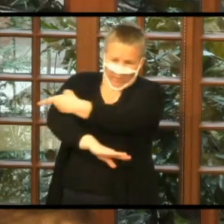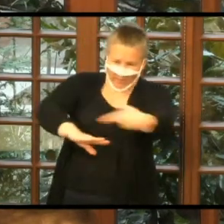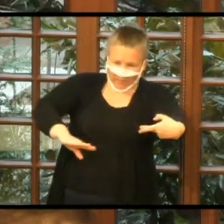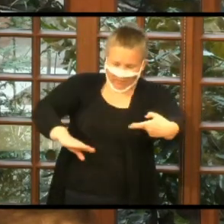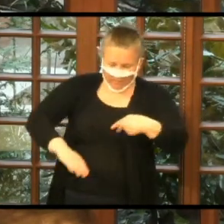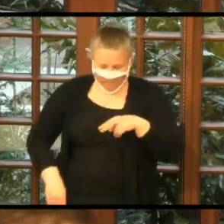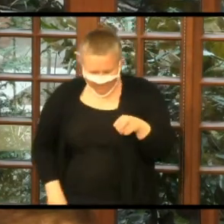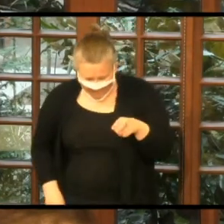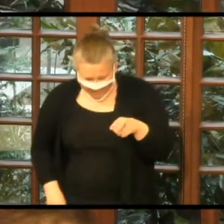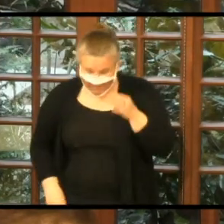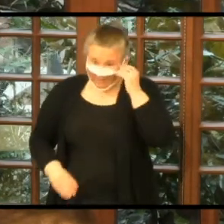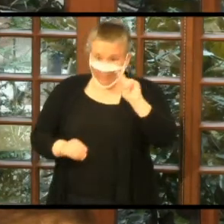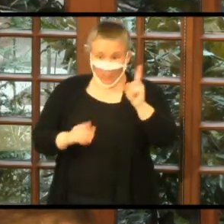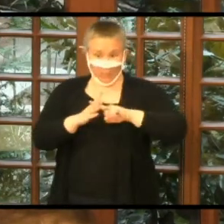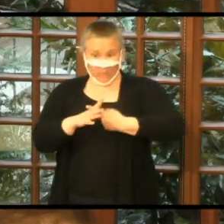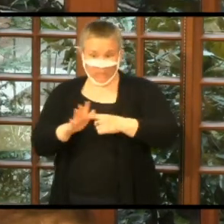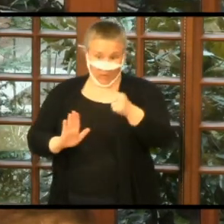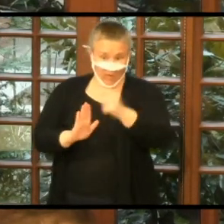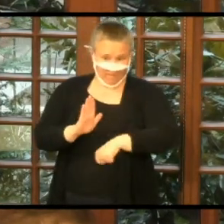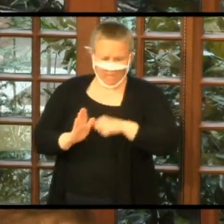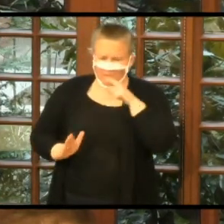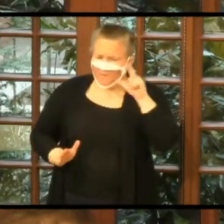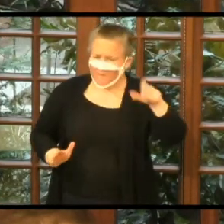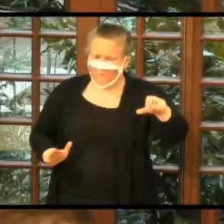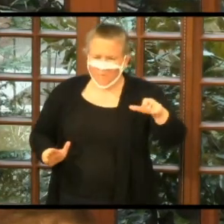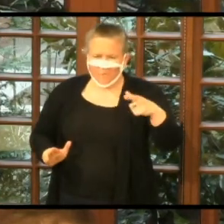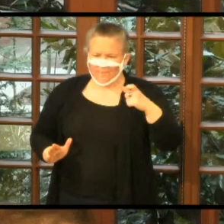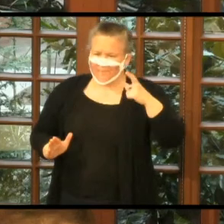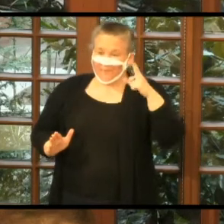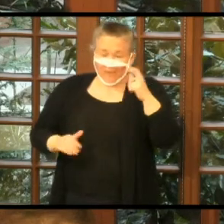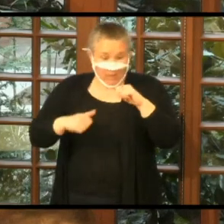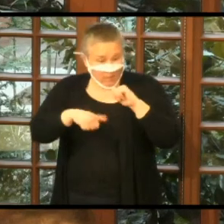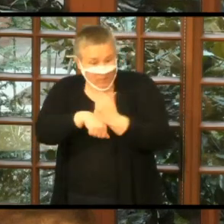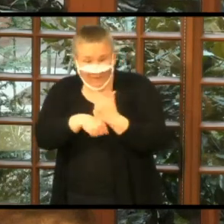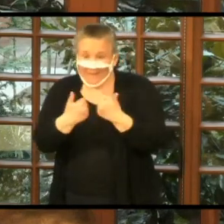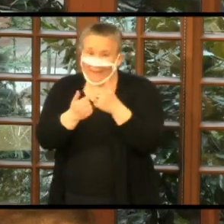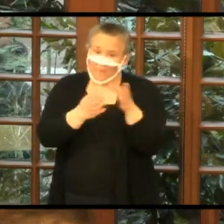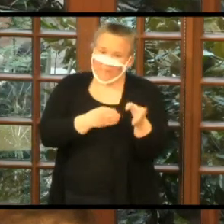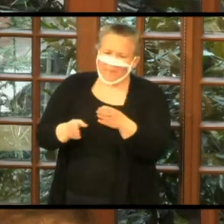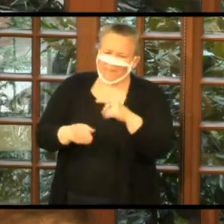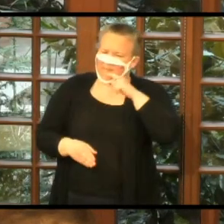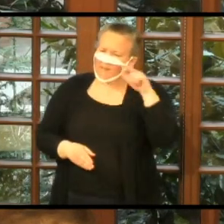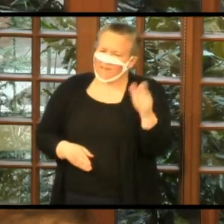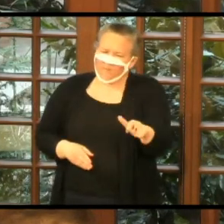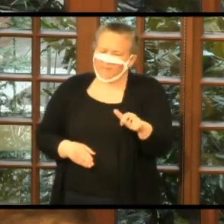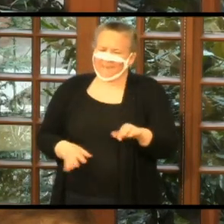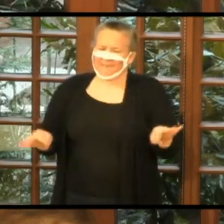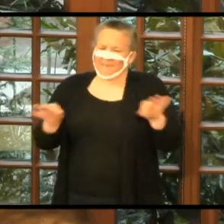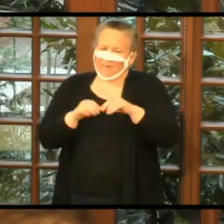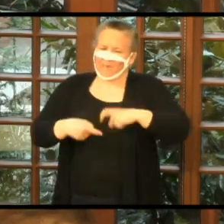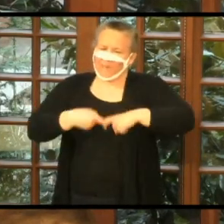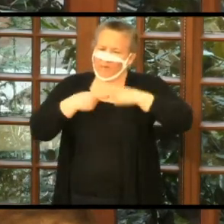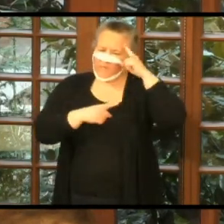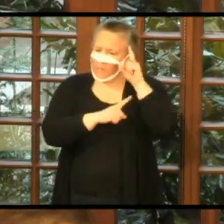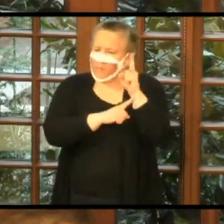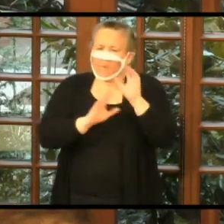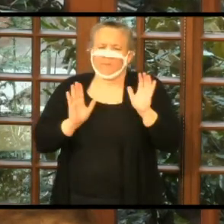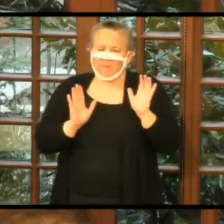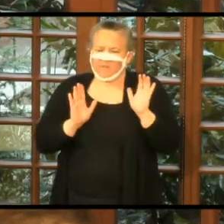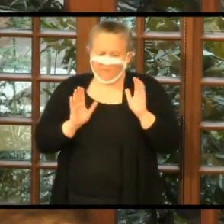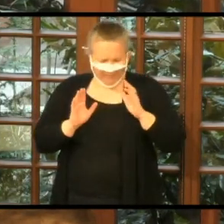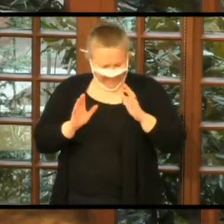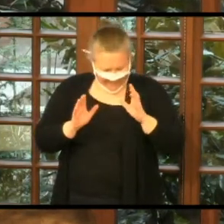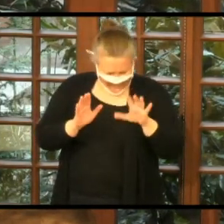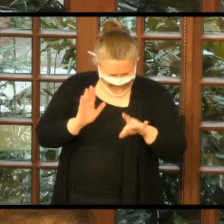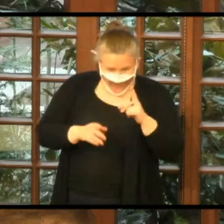have to think about where to start carving, doesn't have to create a game plan. He only has to pause for a moment, find the